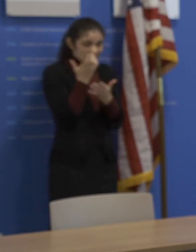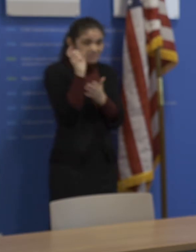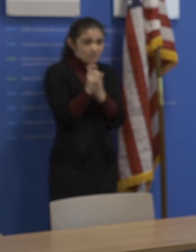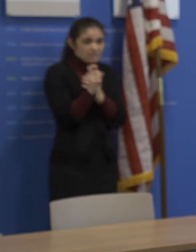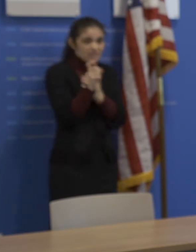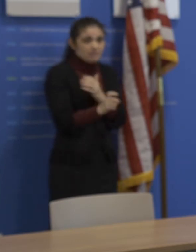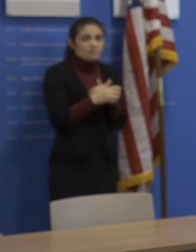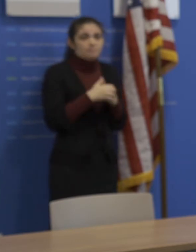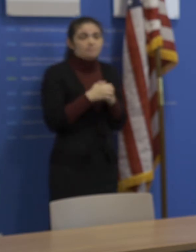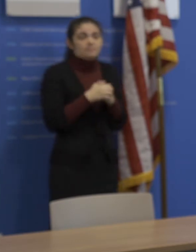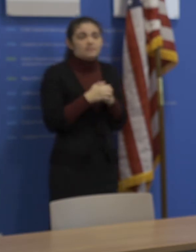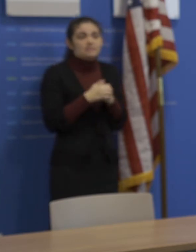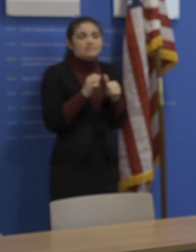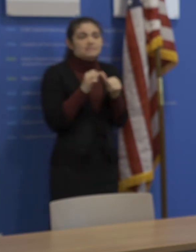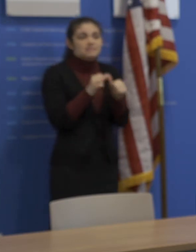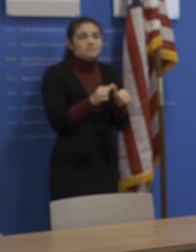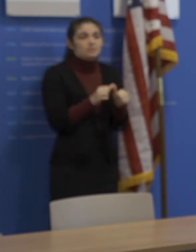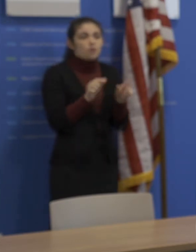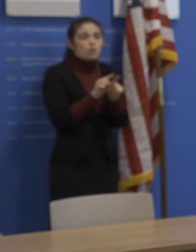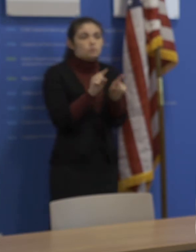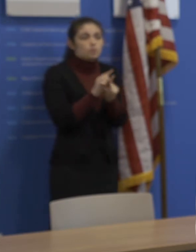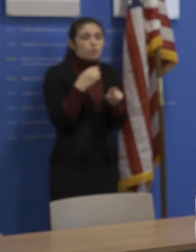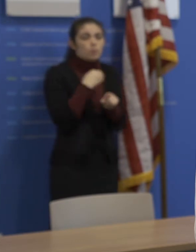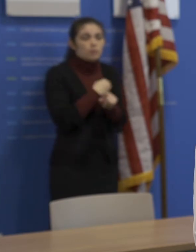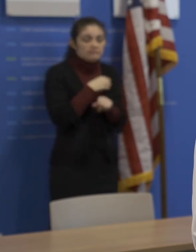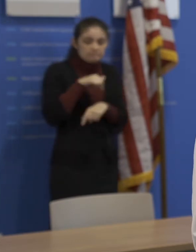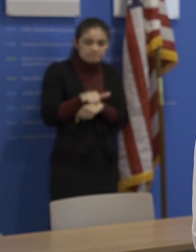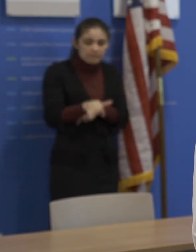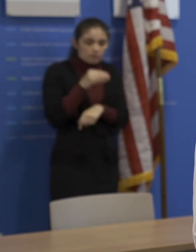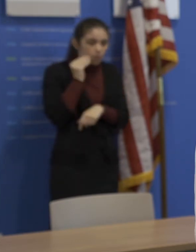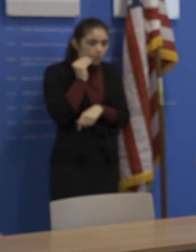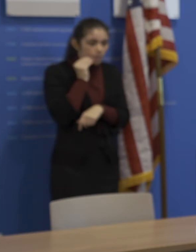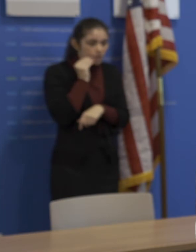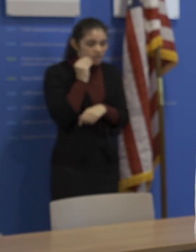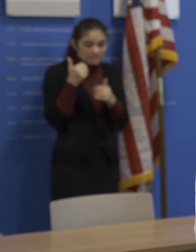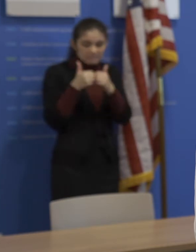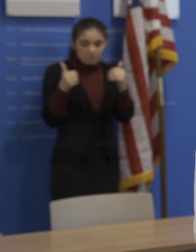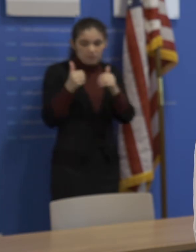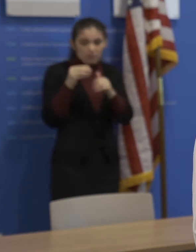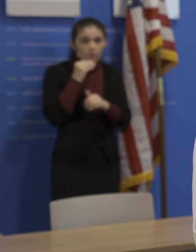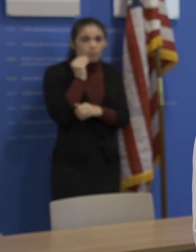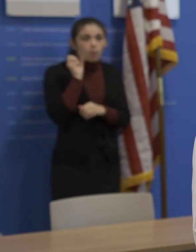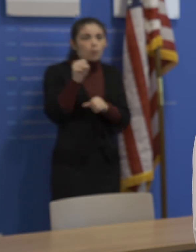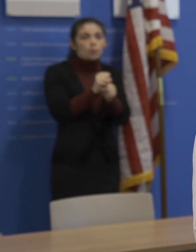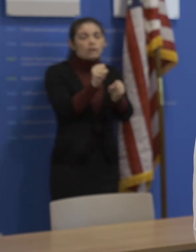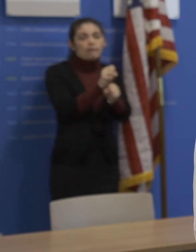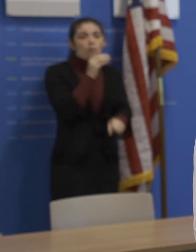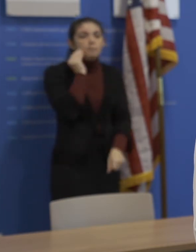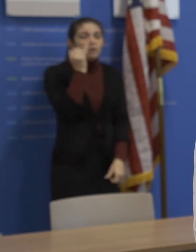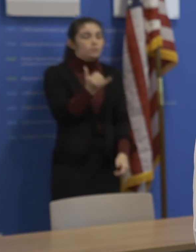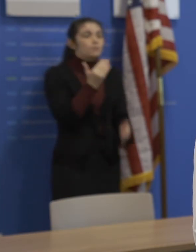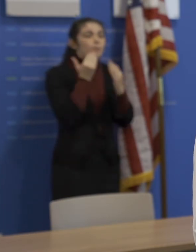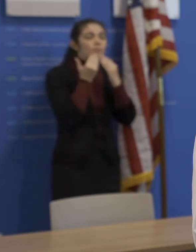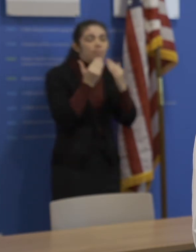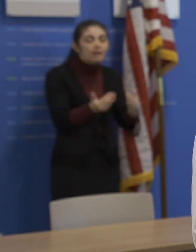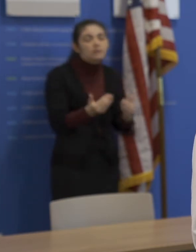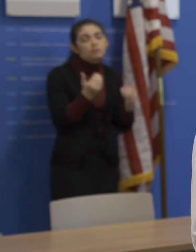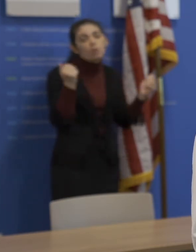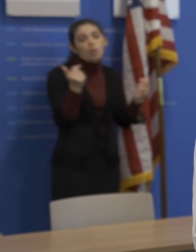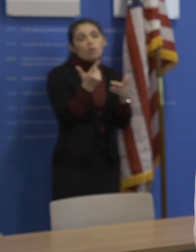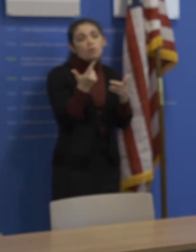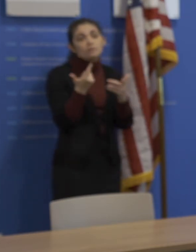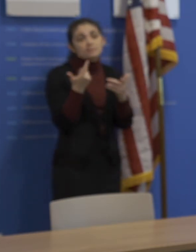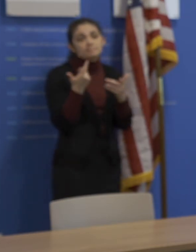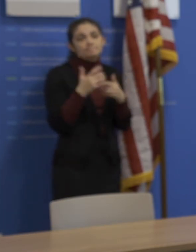we need to get through this, especially as we're all quarantined or isolated at home or working remotely from home. So thank you for what you do.